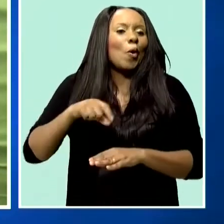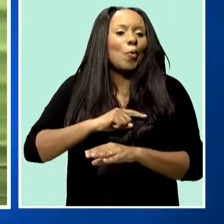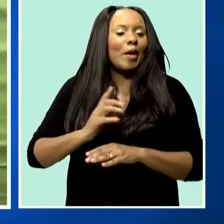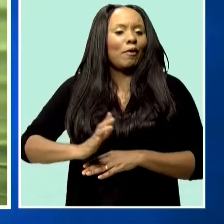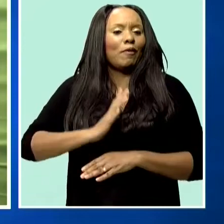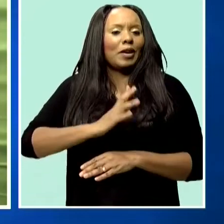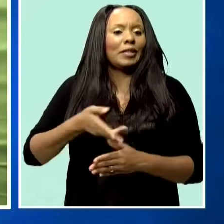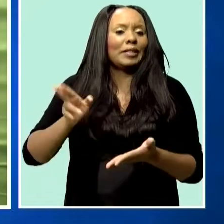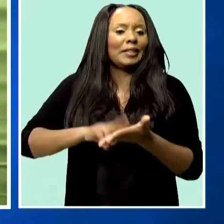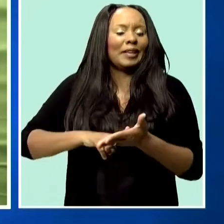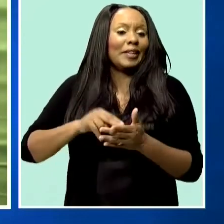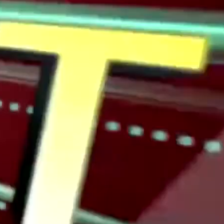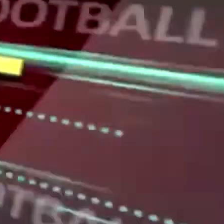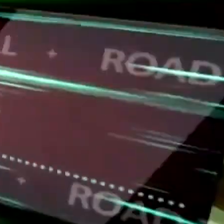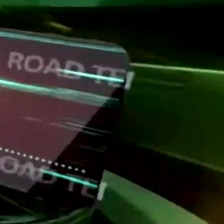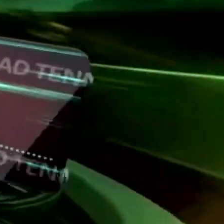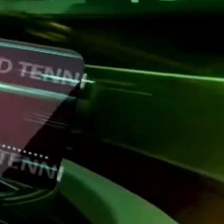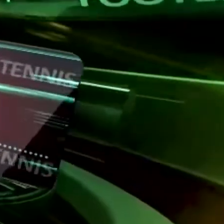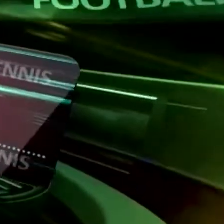in November.